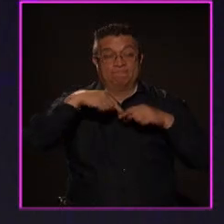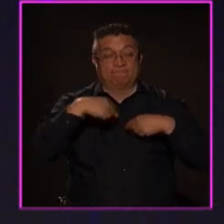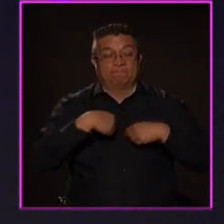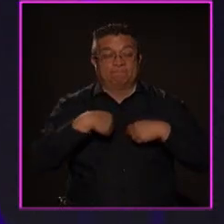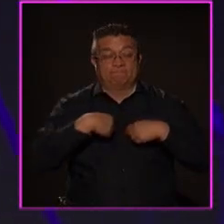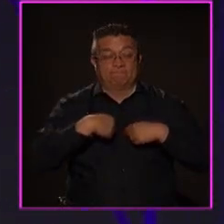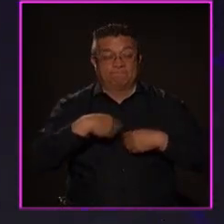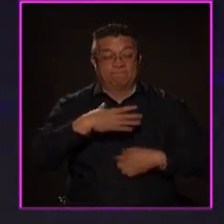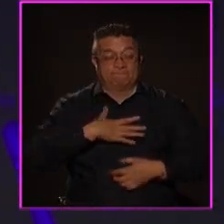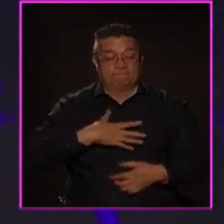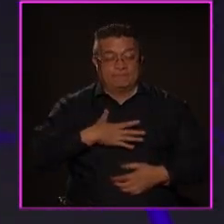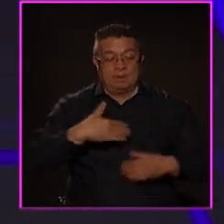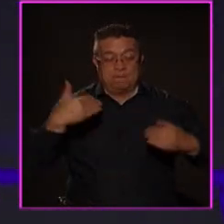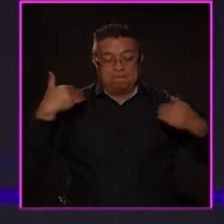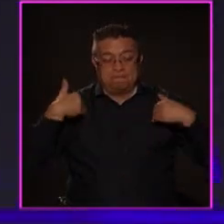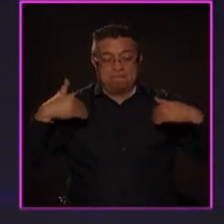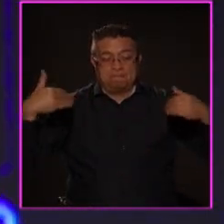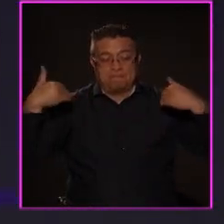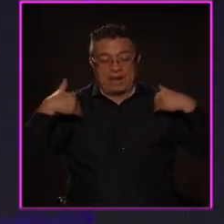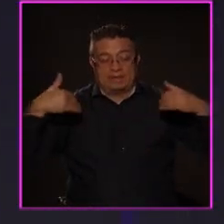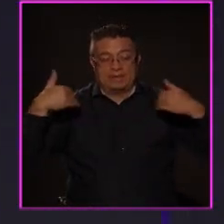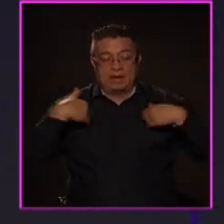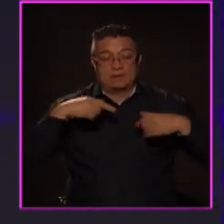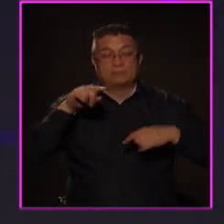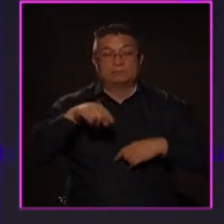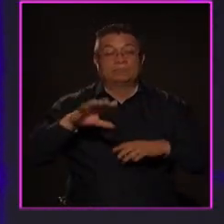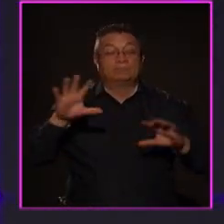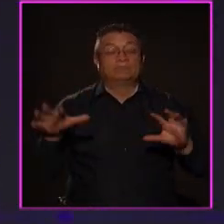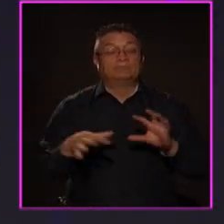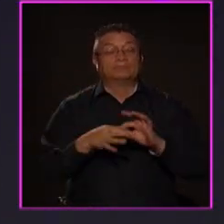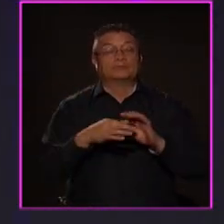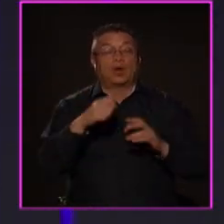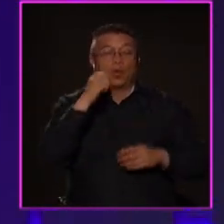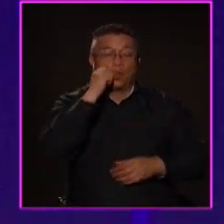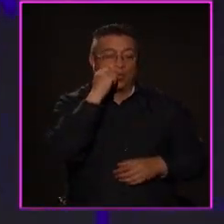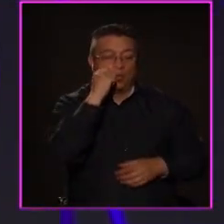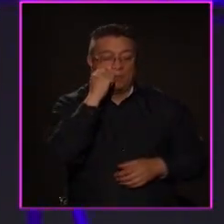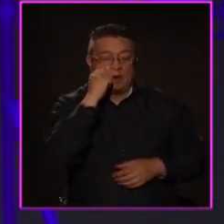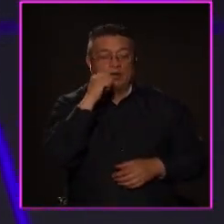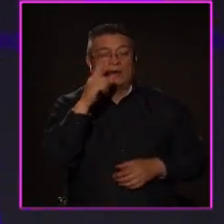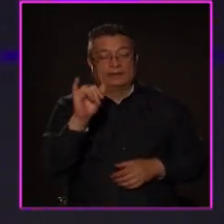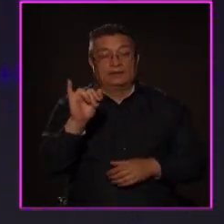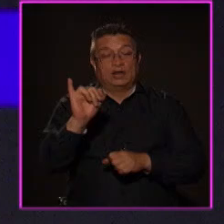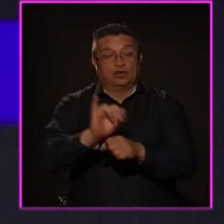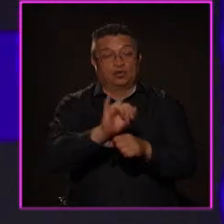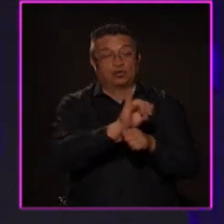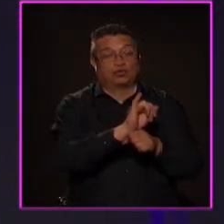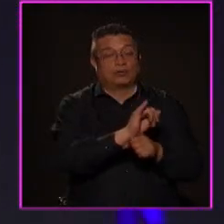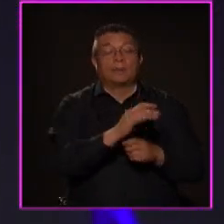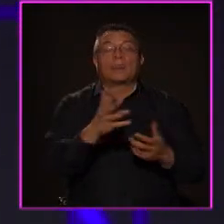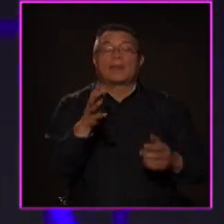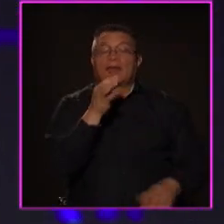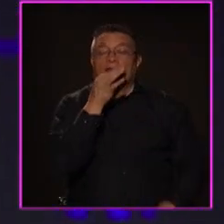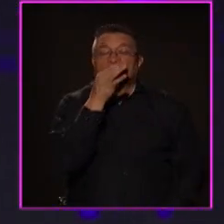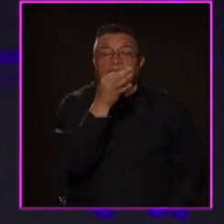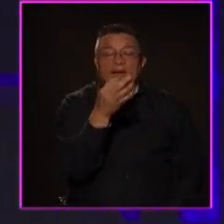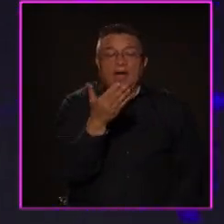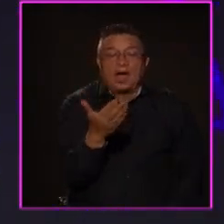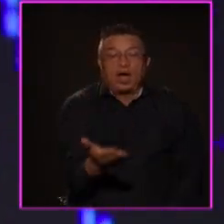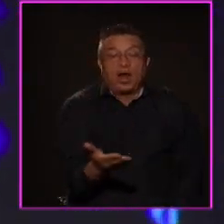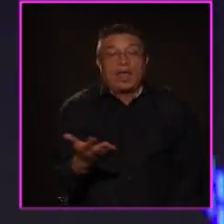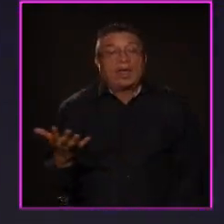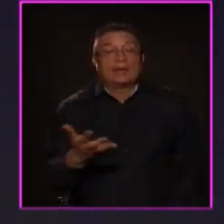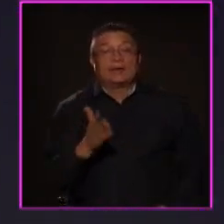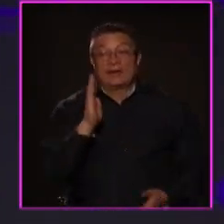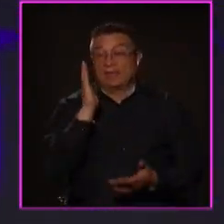and institutions. So my last point is this: now we really need to ensure what we